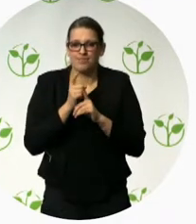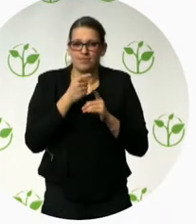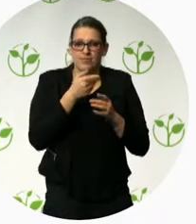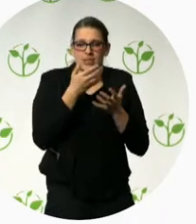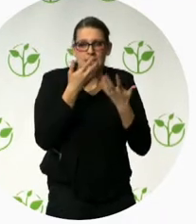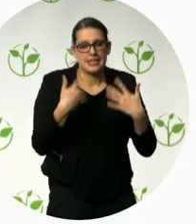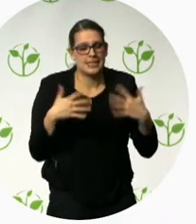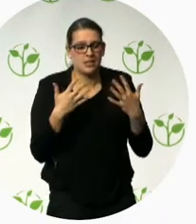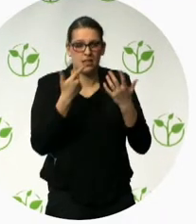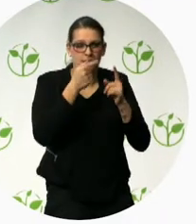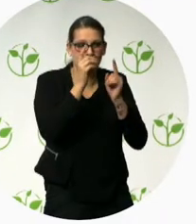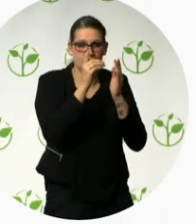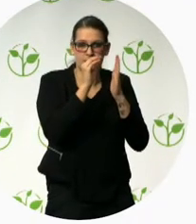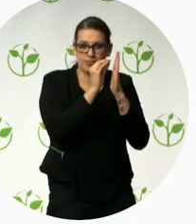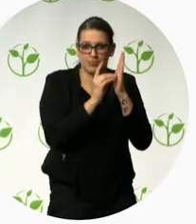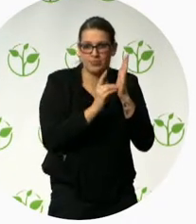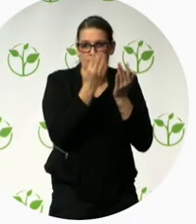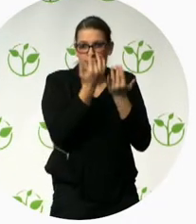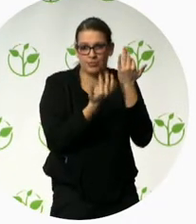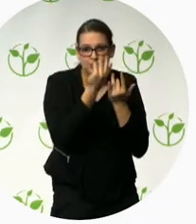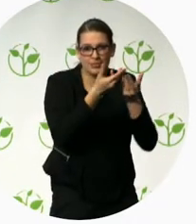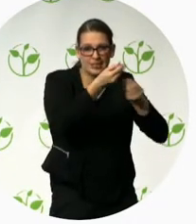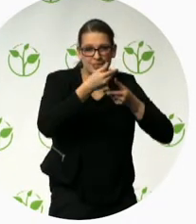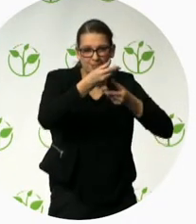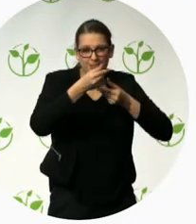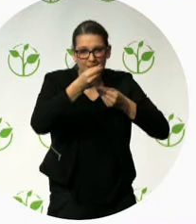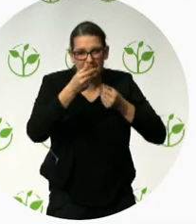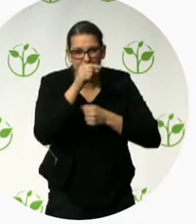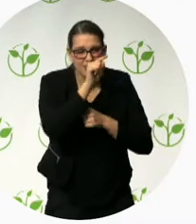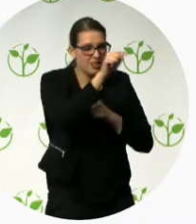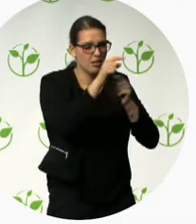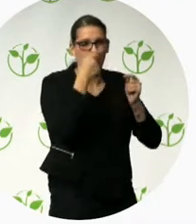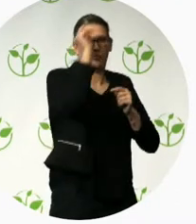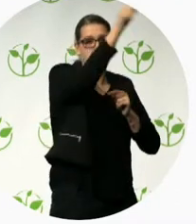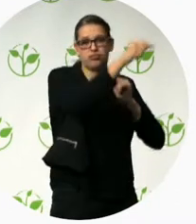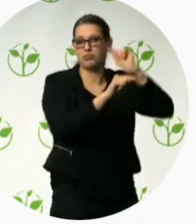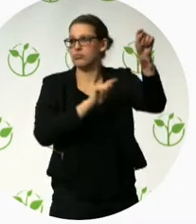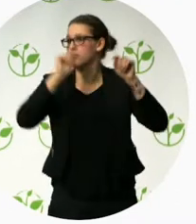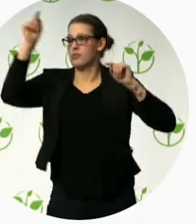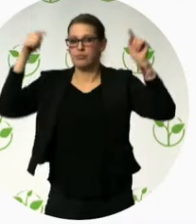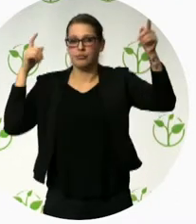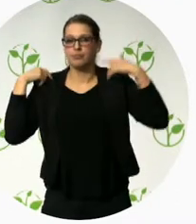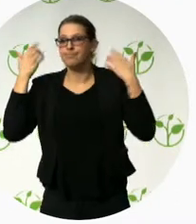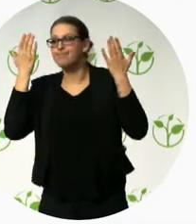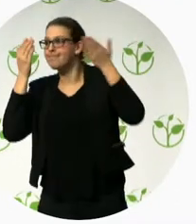individual who are scattered in the remote villages of Nepal? Their types, whereabouts,